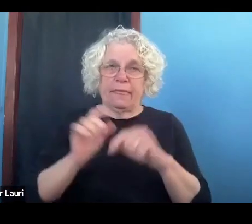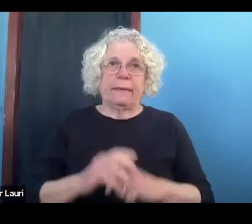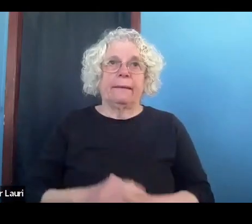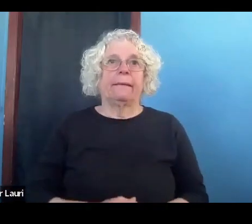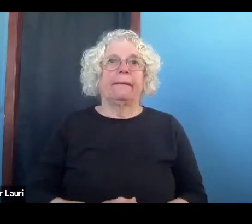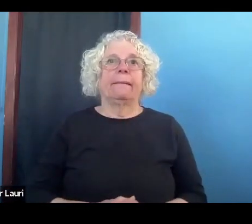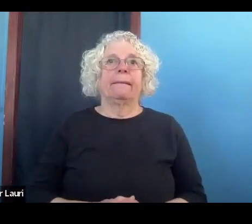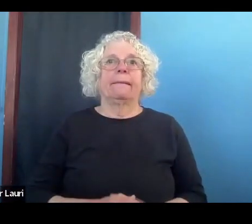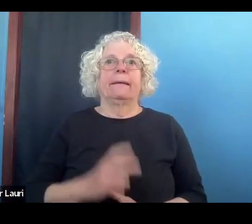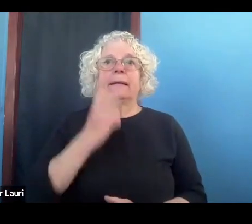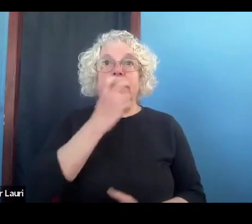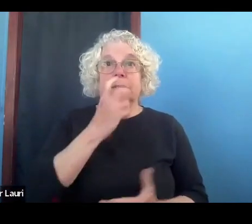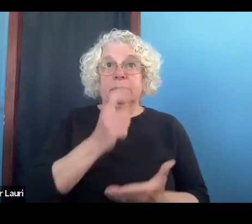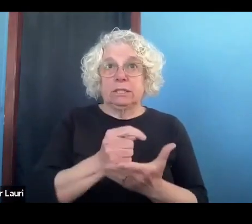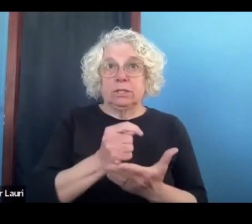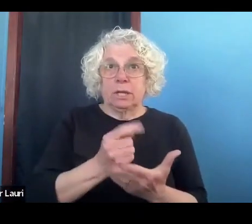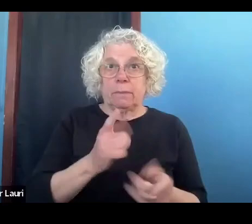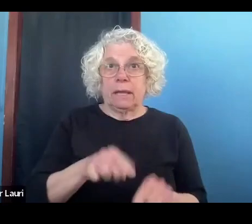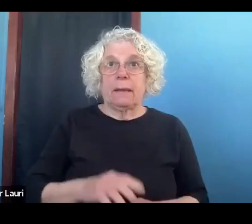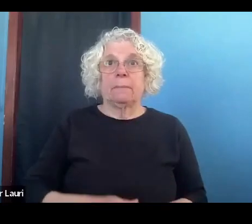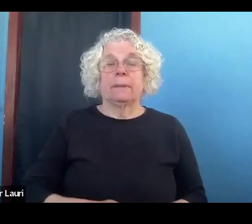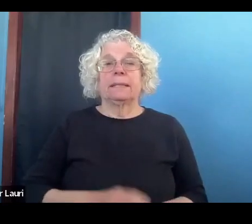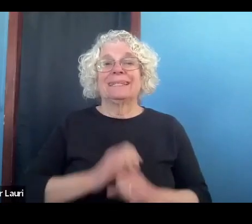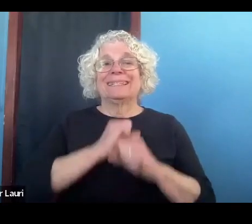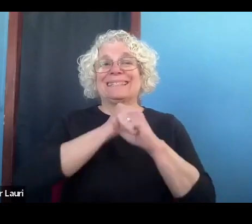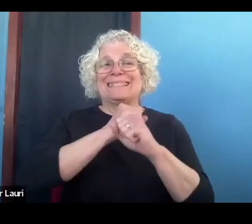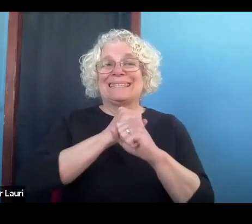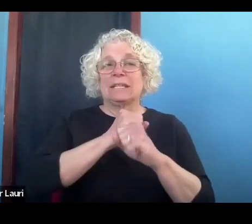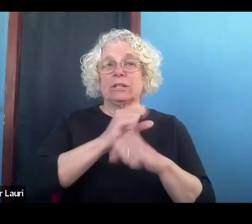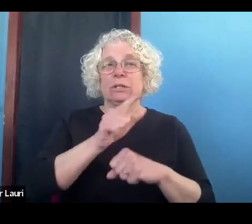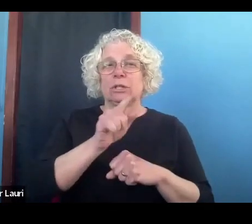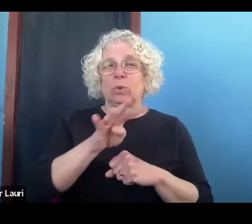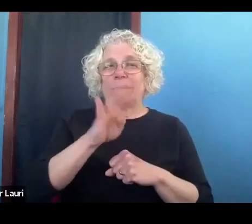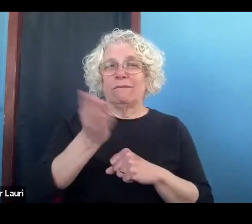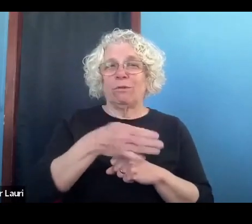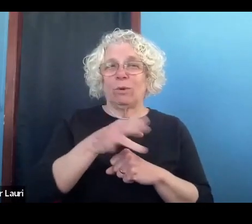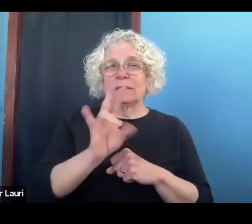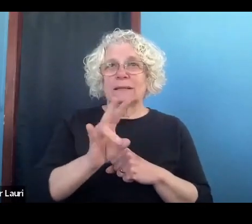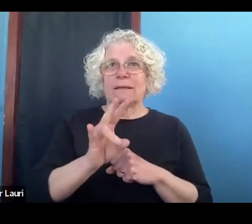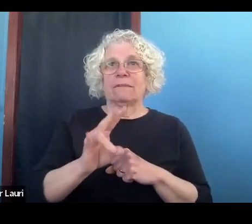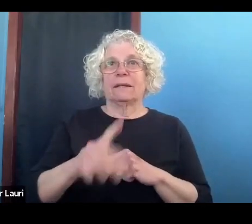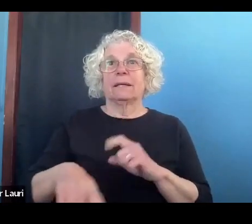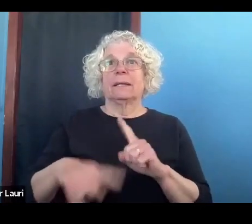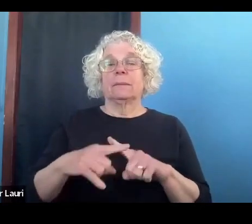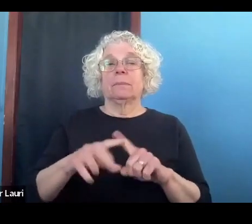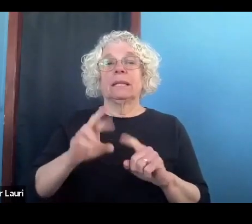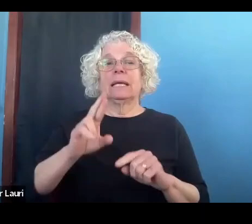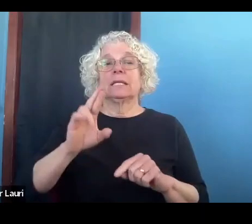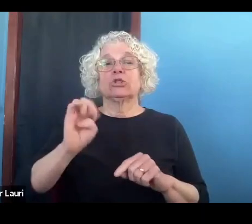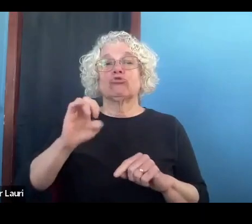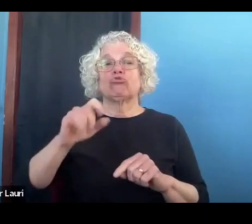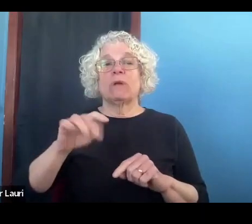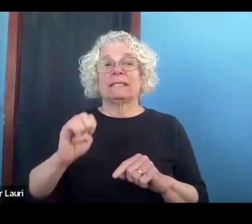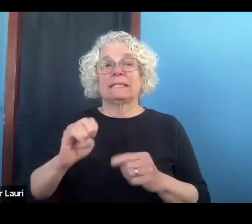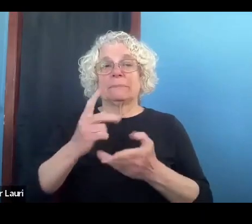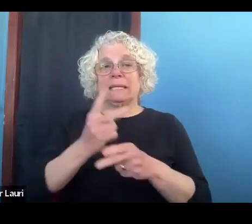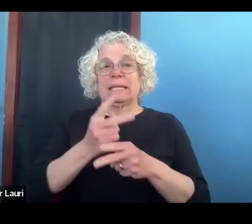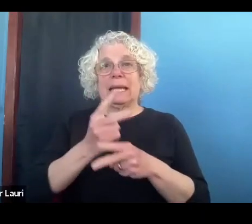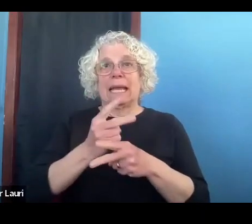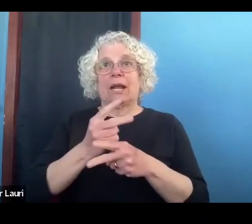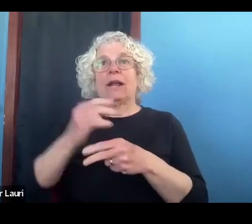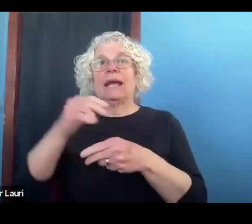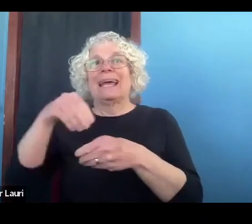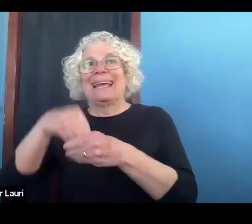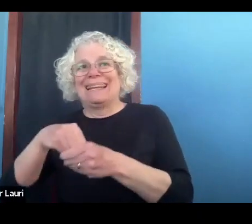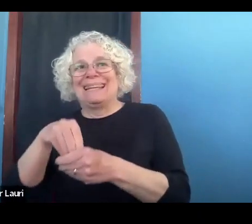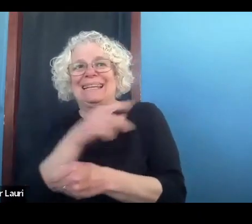have speech therapies. They have 24/7 security. And then they also do respite care and inpatient care for